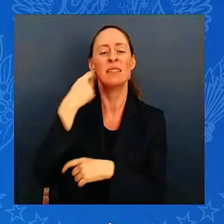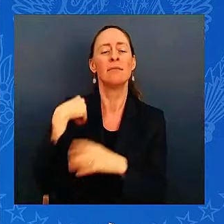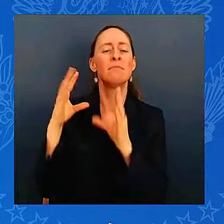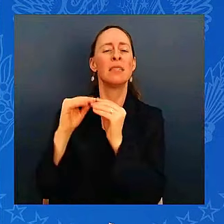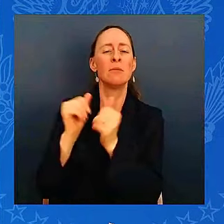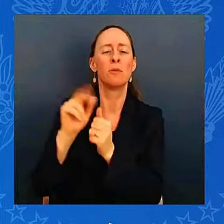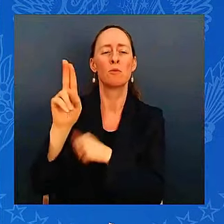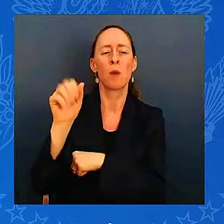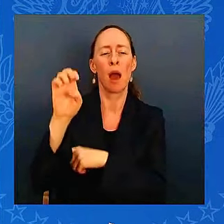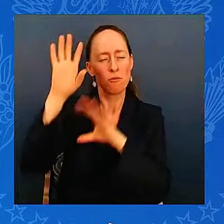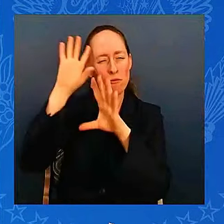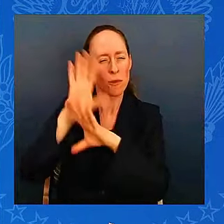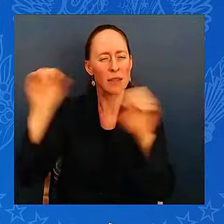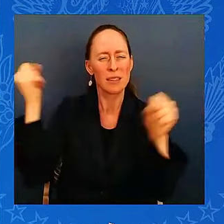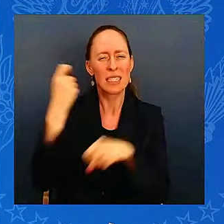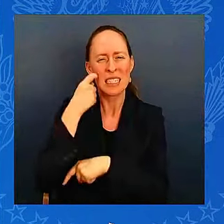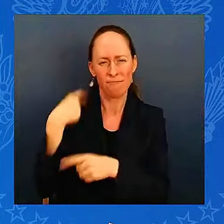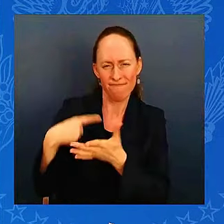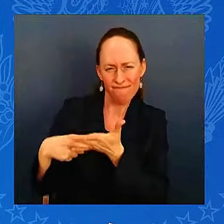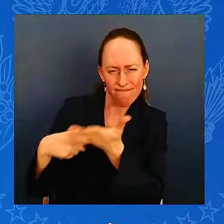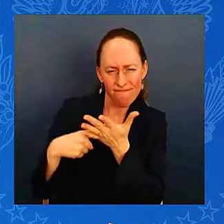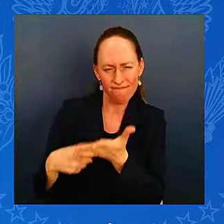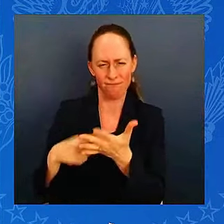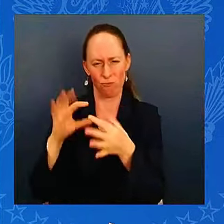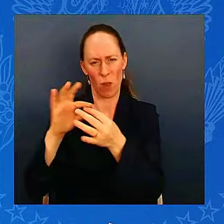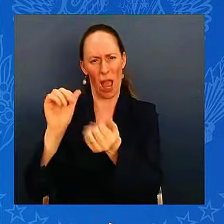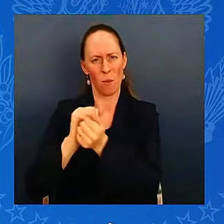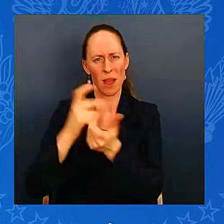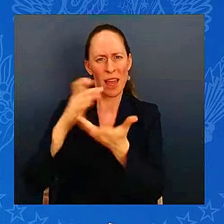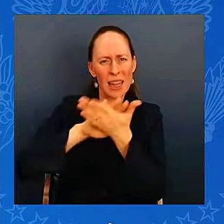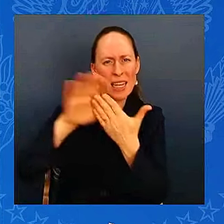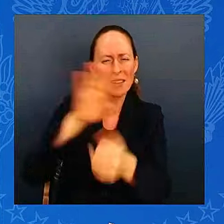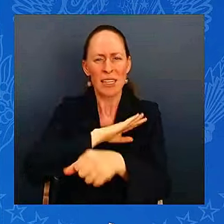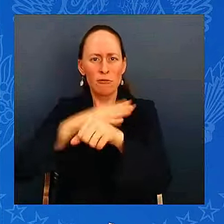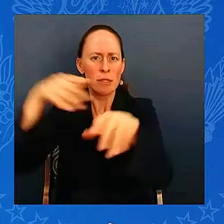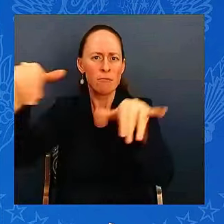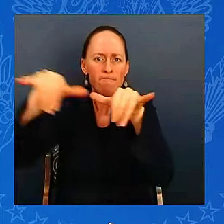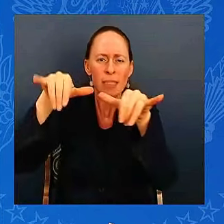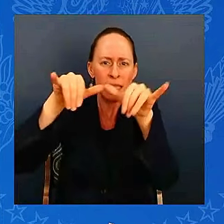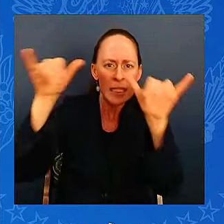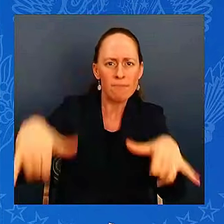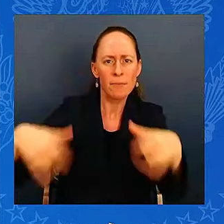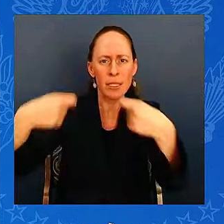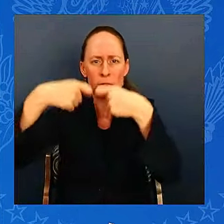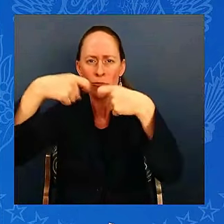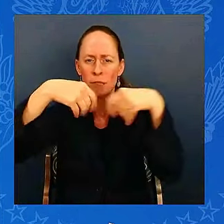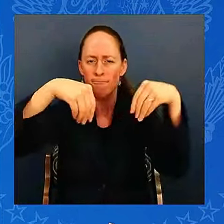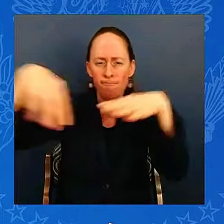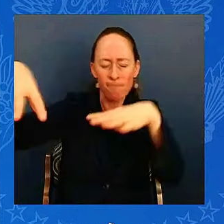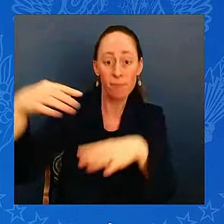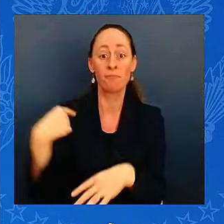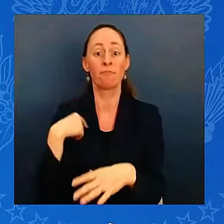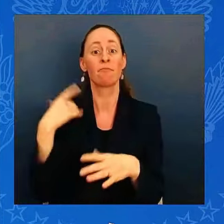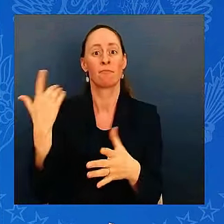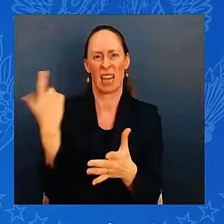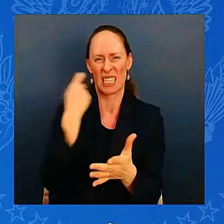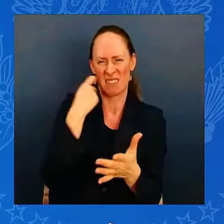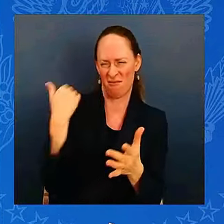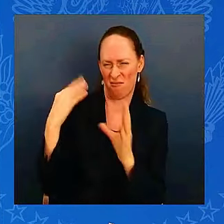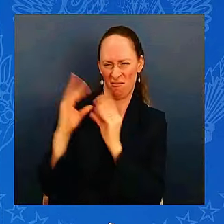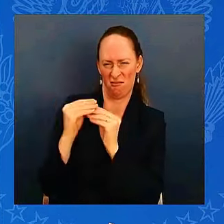wanted to talk to me about. I just hosted a 3-day conference at the Quad in Delaware, the Prime Minister of